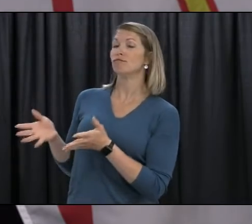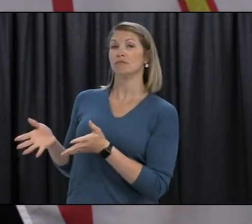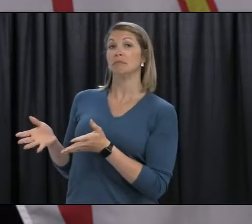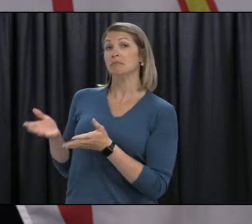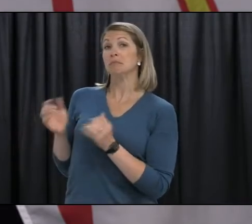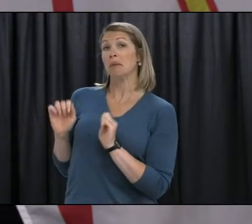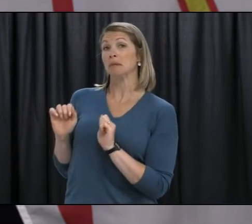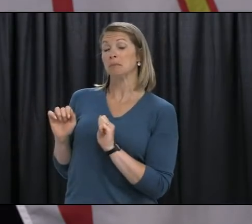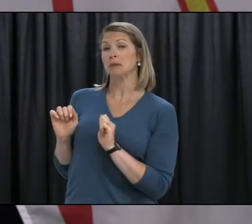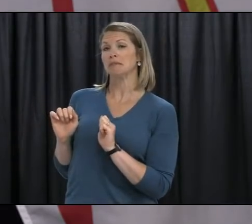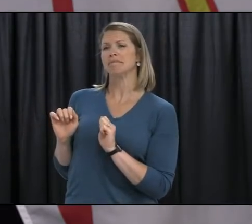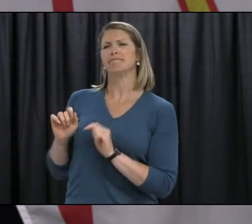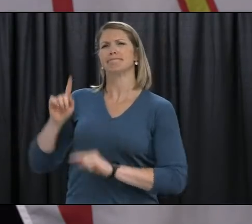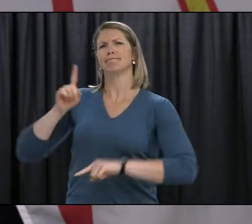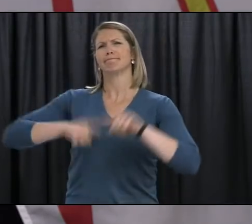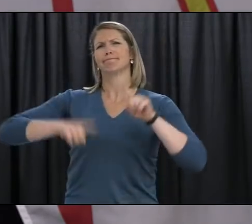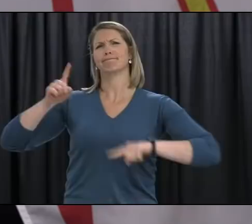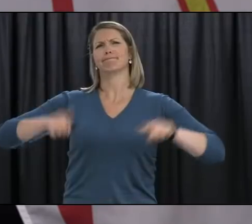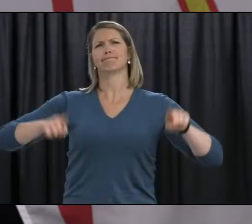situations,